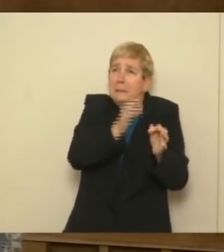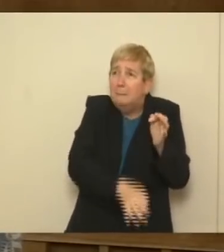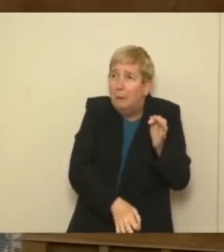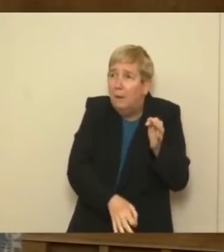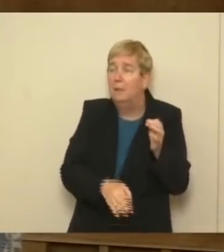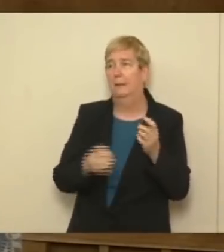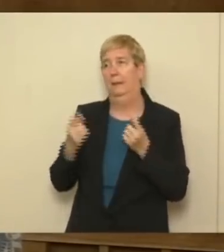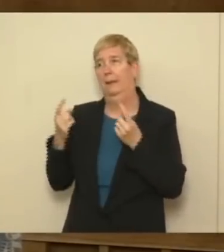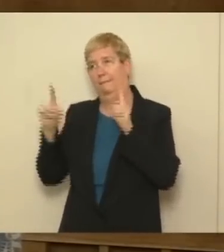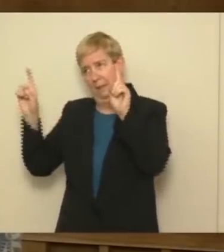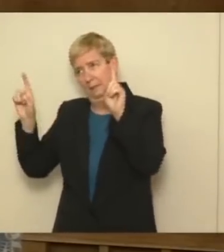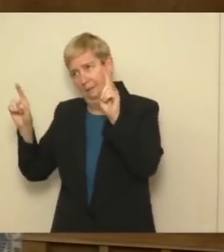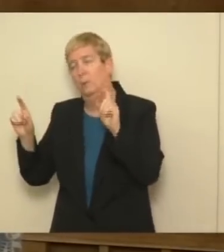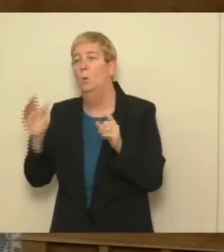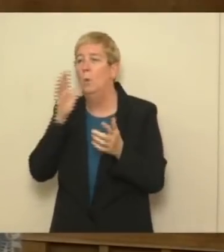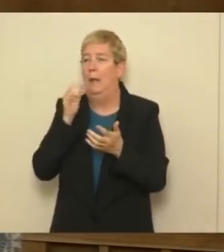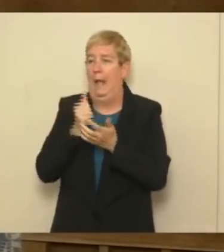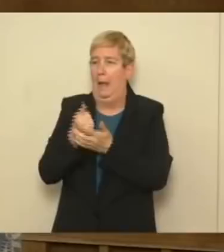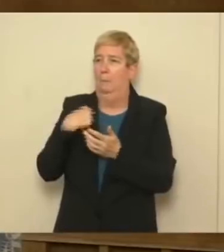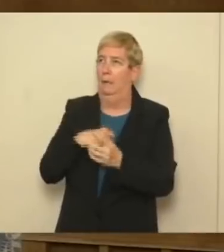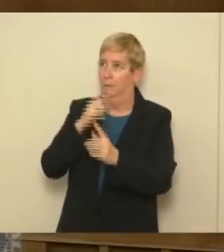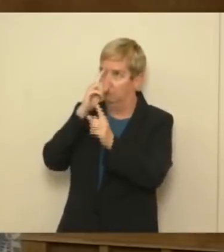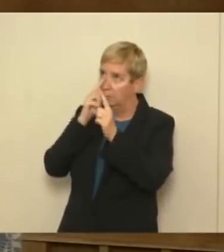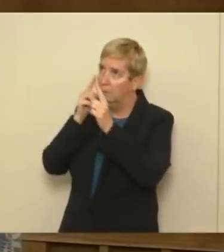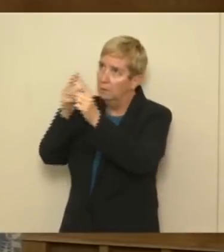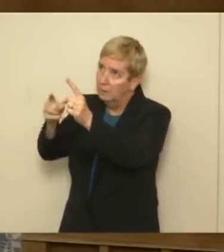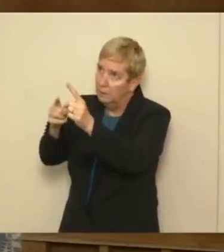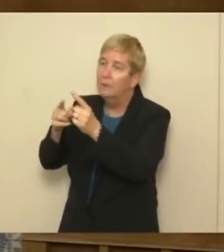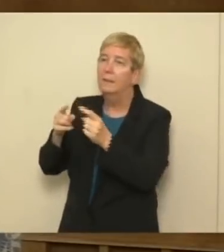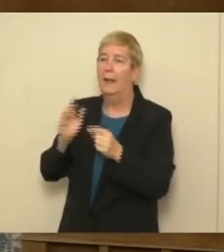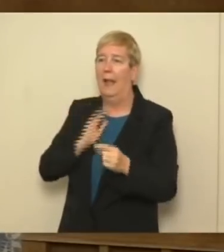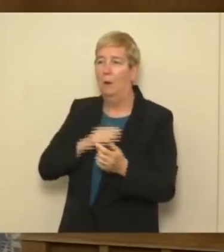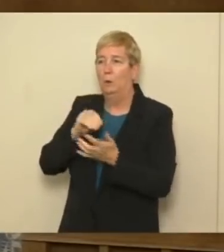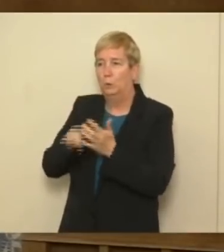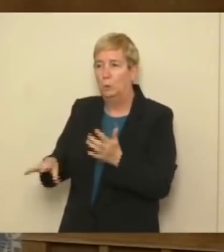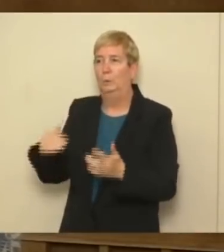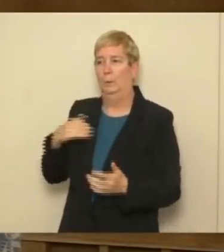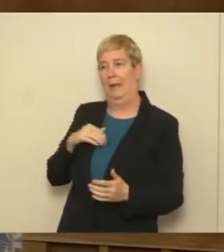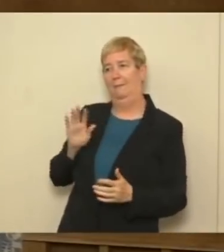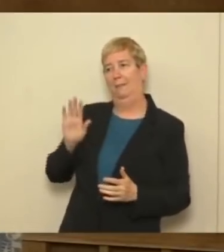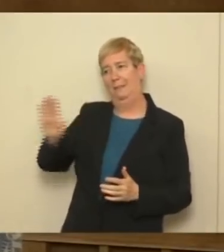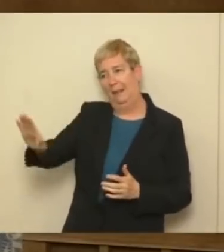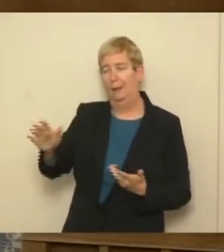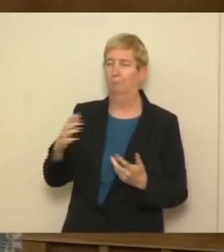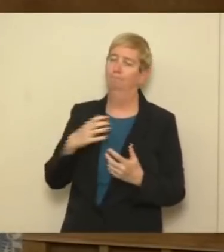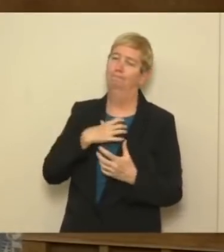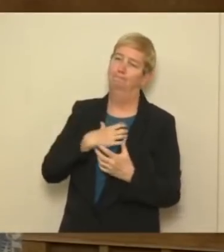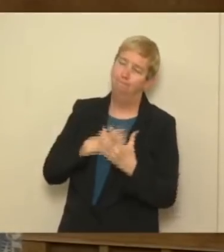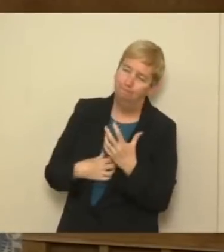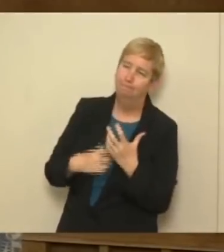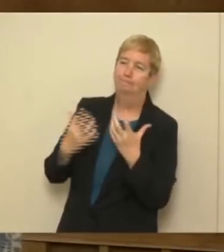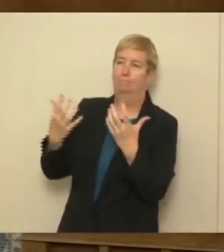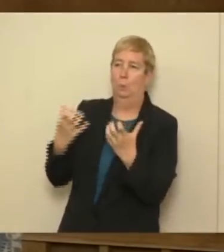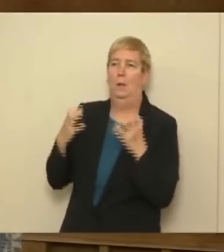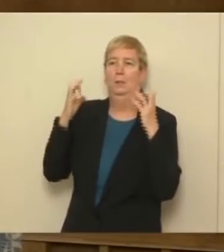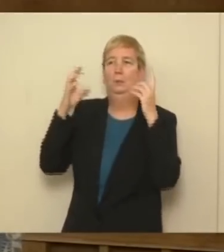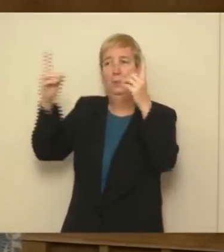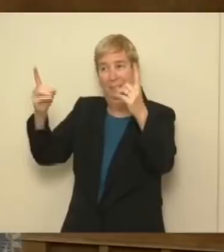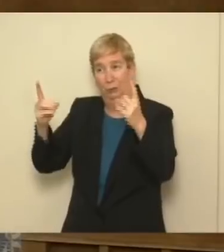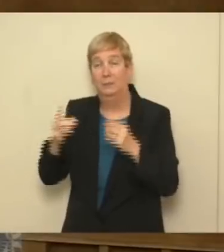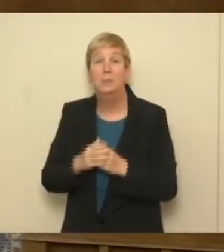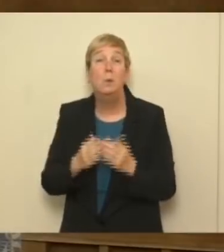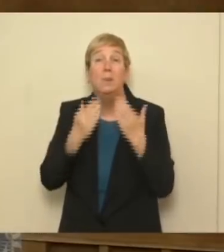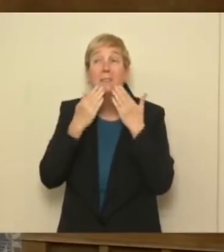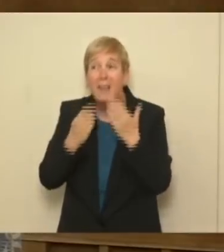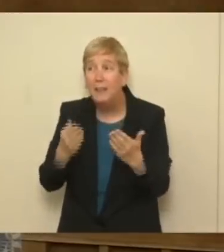will help us move into the direction to have our students have the education that they so truly deserve. So thank you, New Mexico, for the work